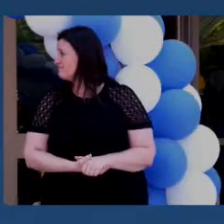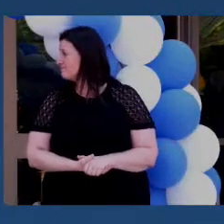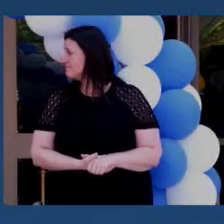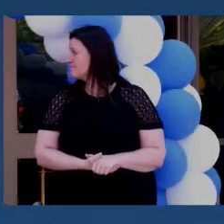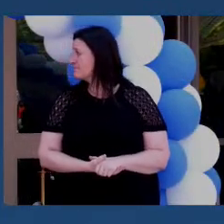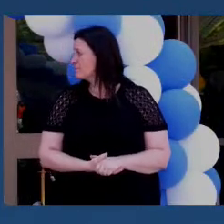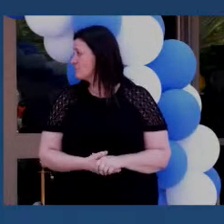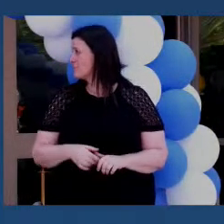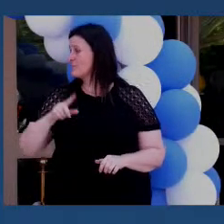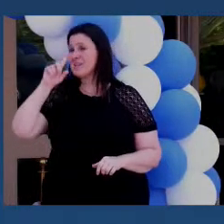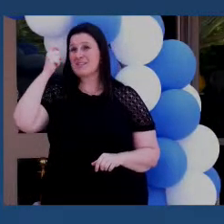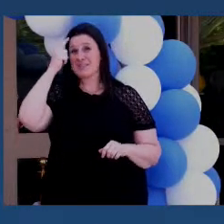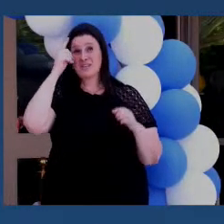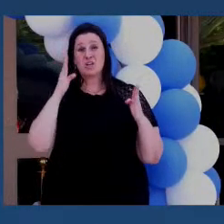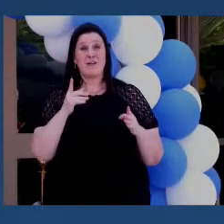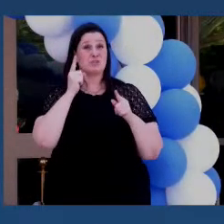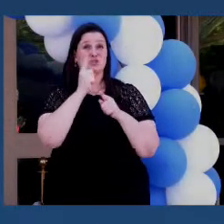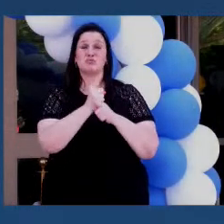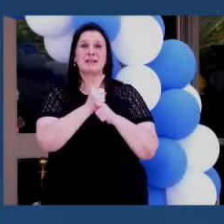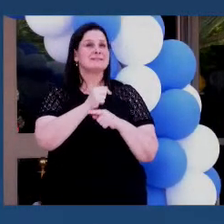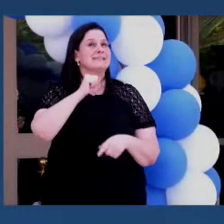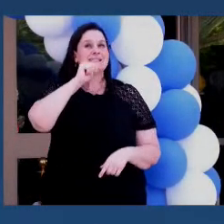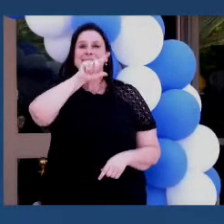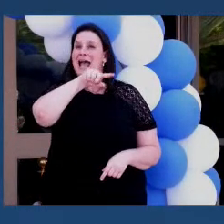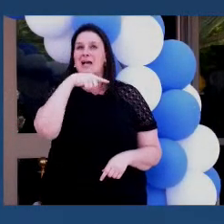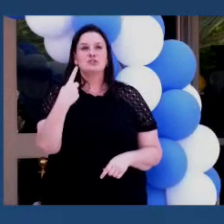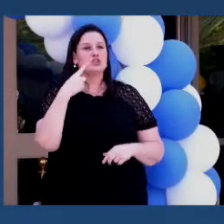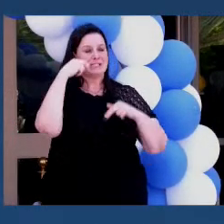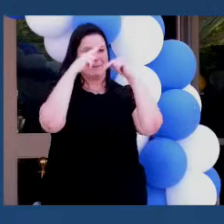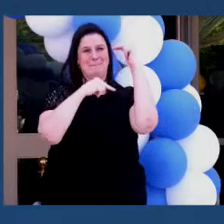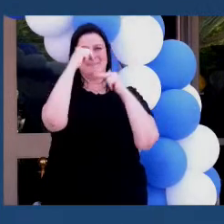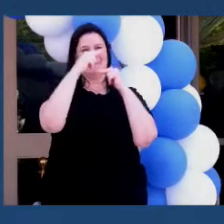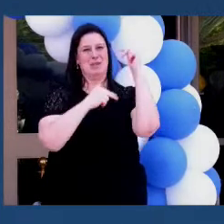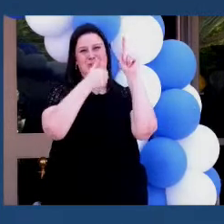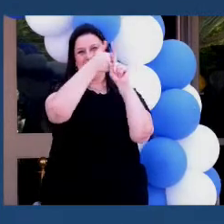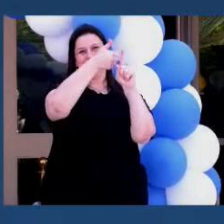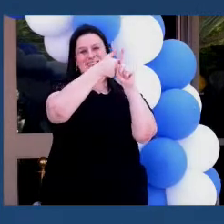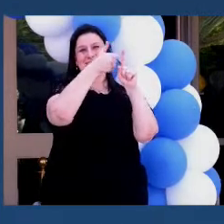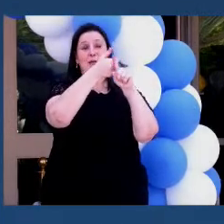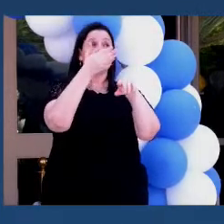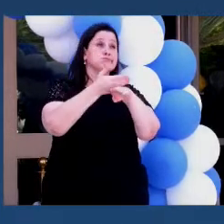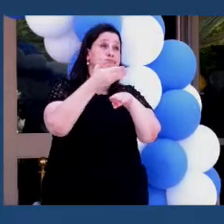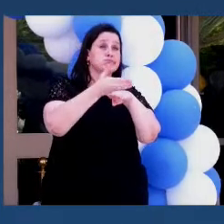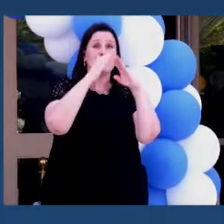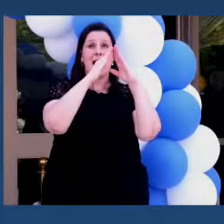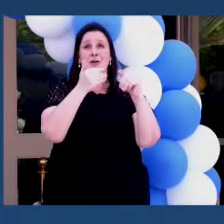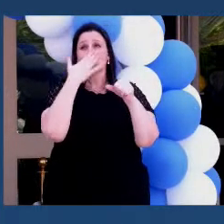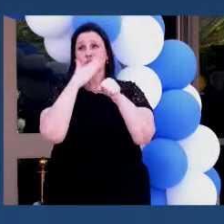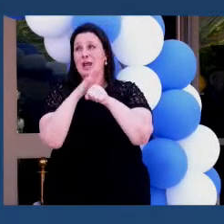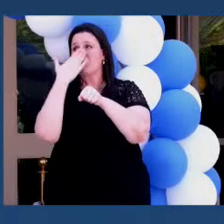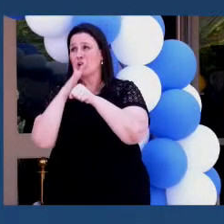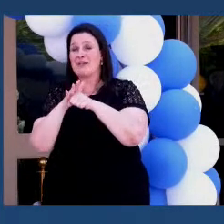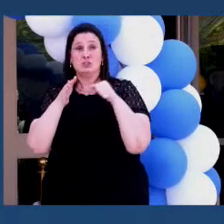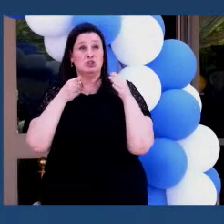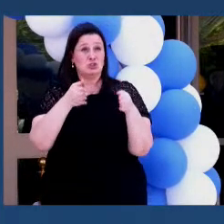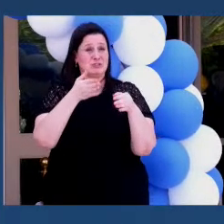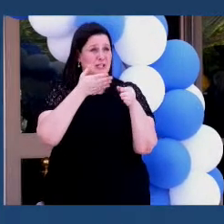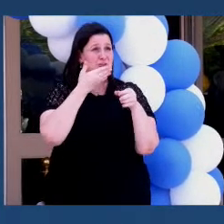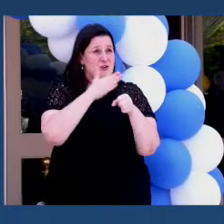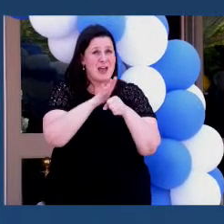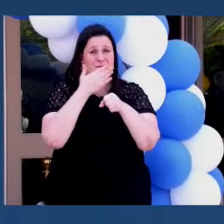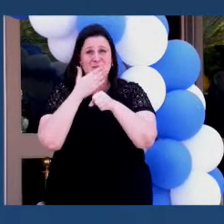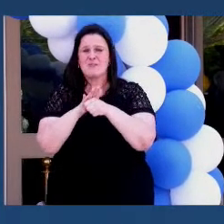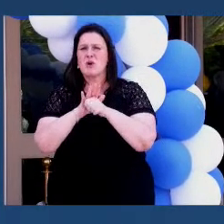The governor is right. It's not just sticks and bricks. It's not just repairing houses and repairing streets. It's restoring the soul